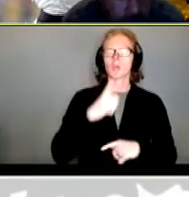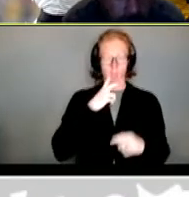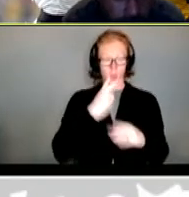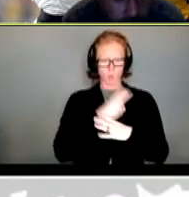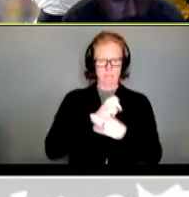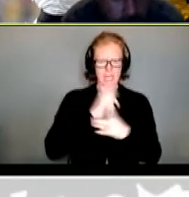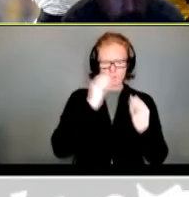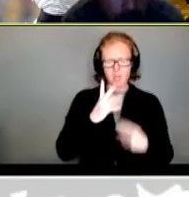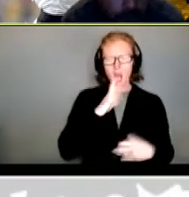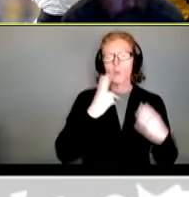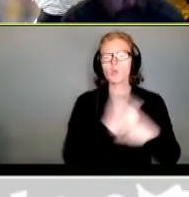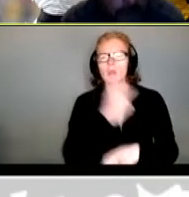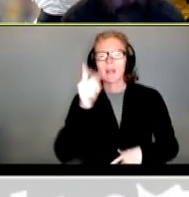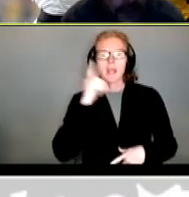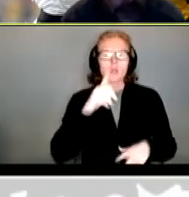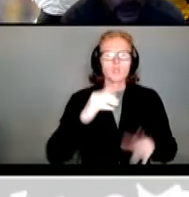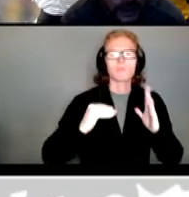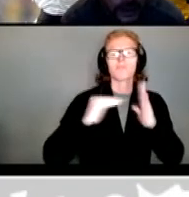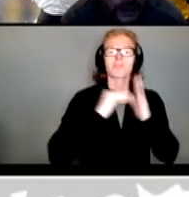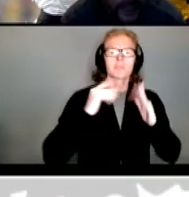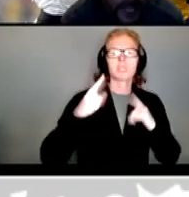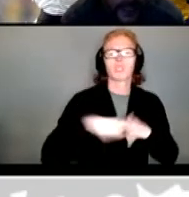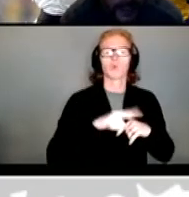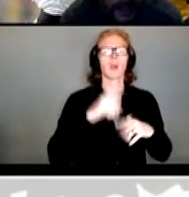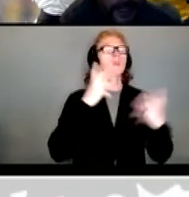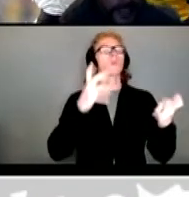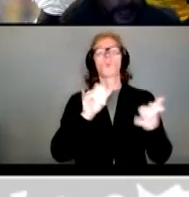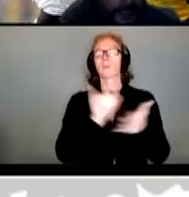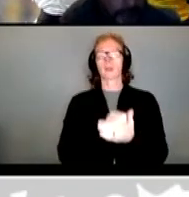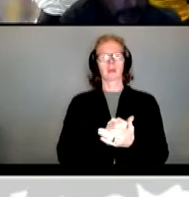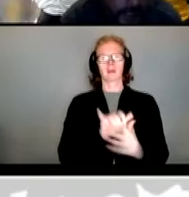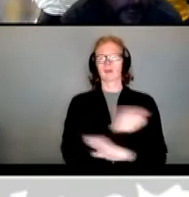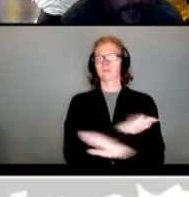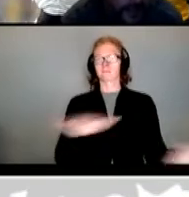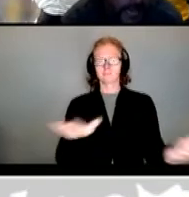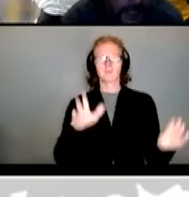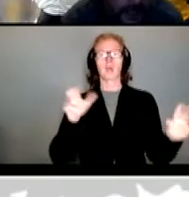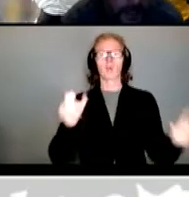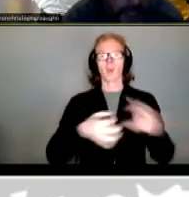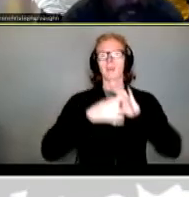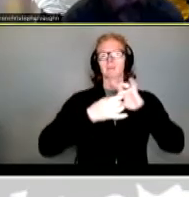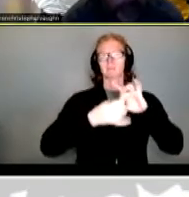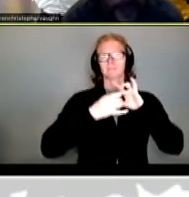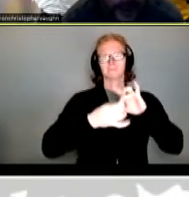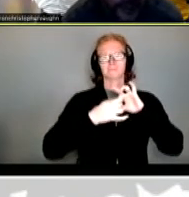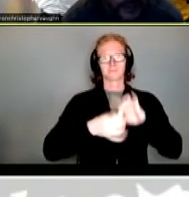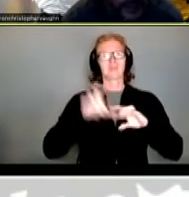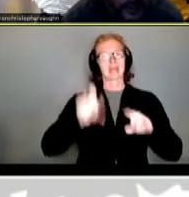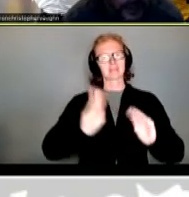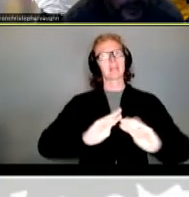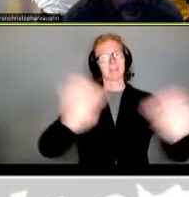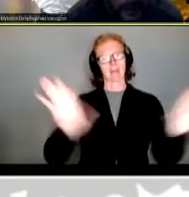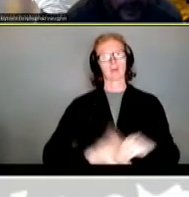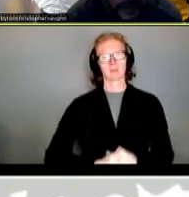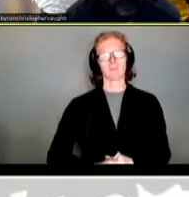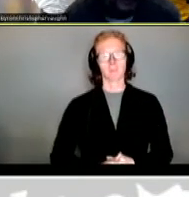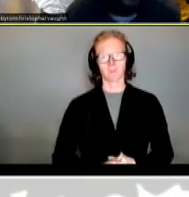against them down the road. You right, know? Right. So that then that definitely has to be apparent.